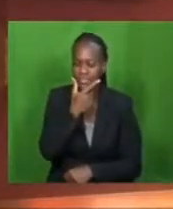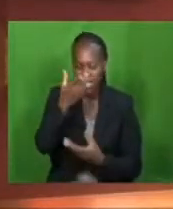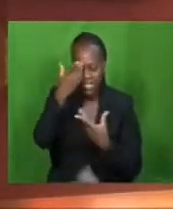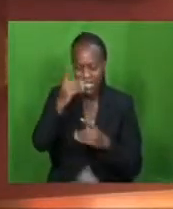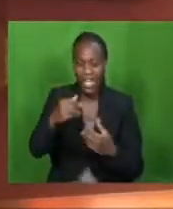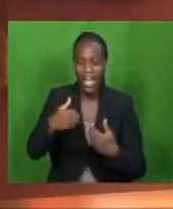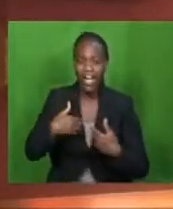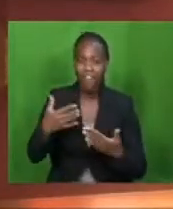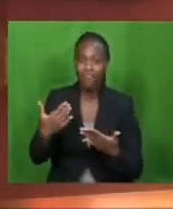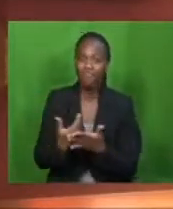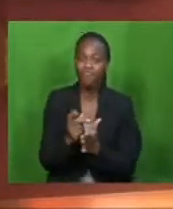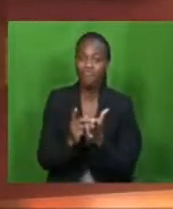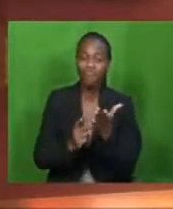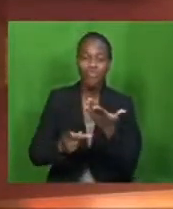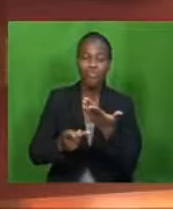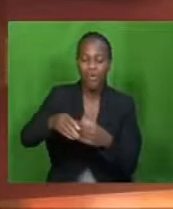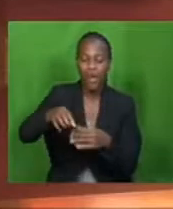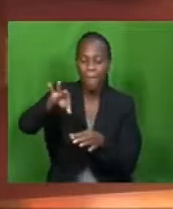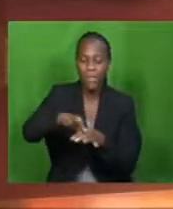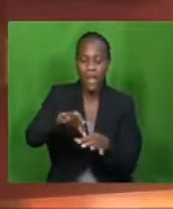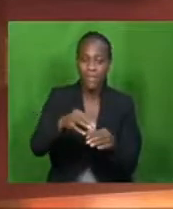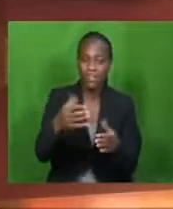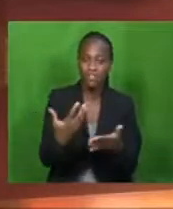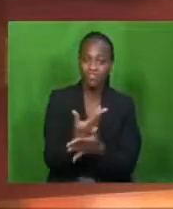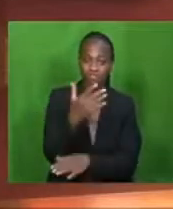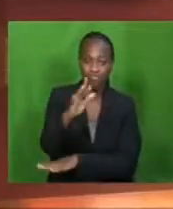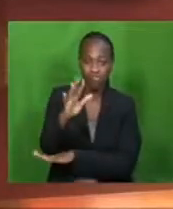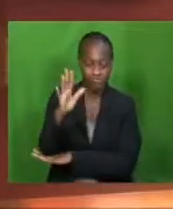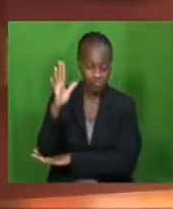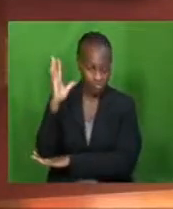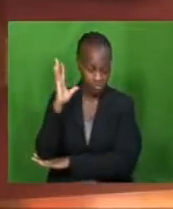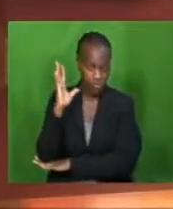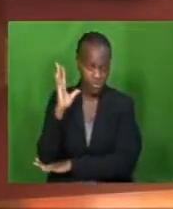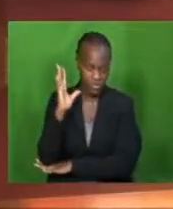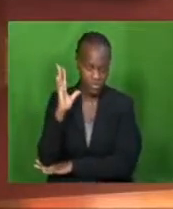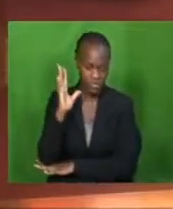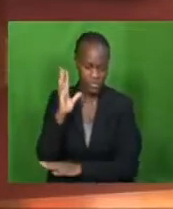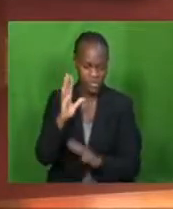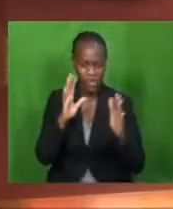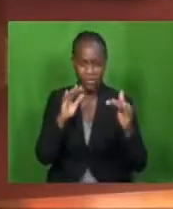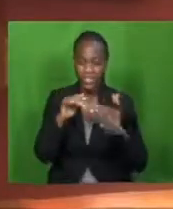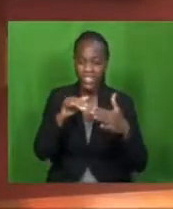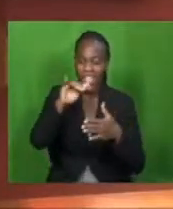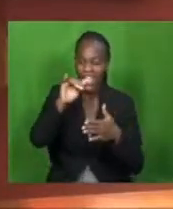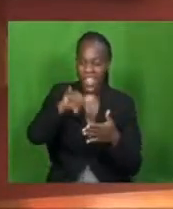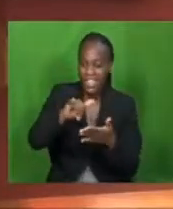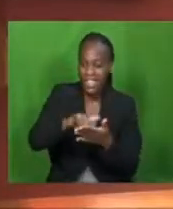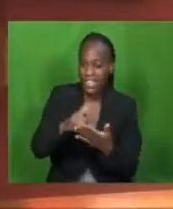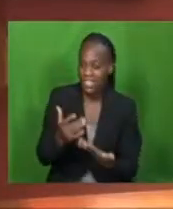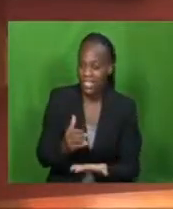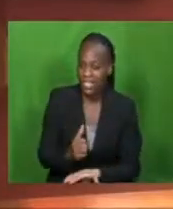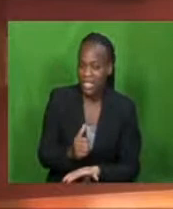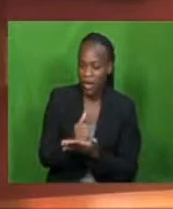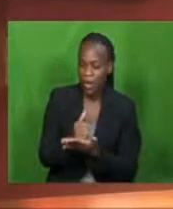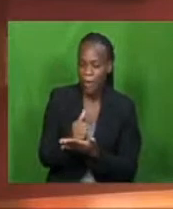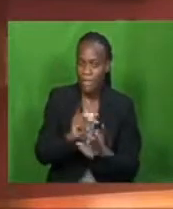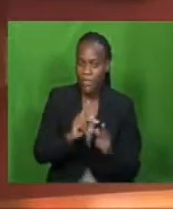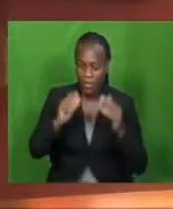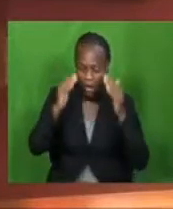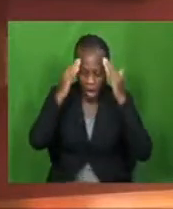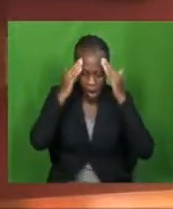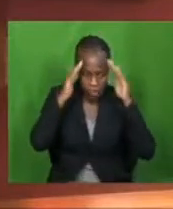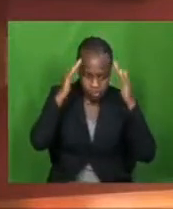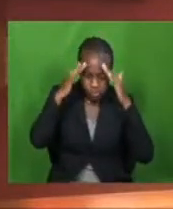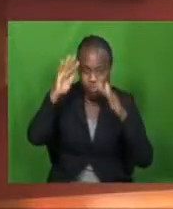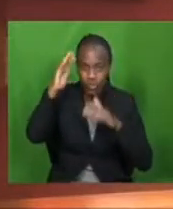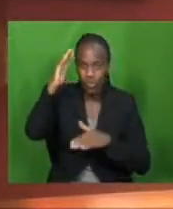and reforestation program. The key objectives of the project are to create enhanced national awareness of the necessity